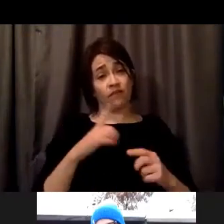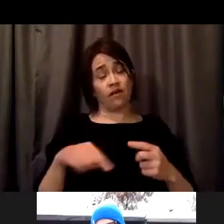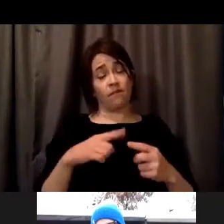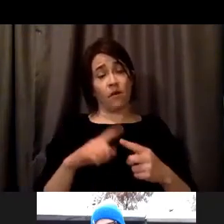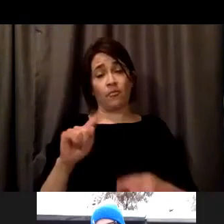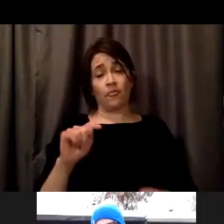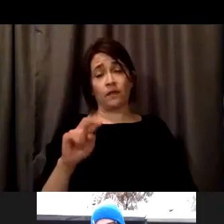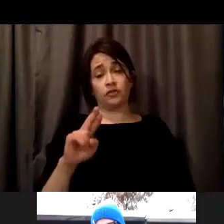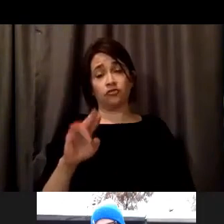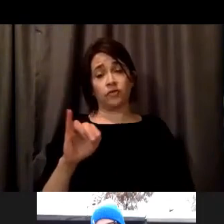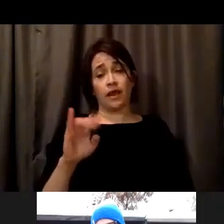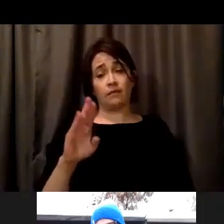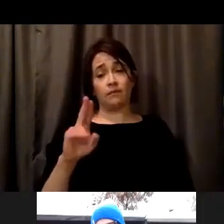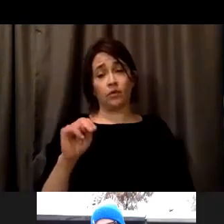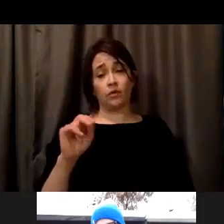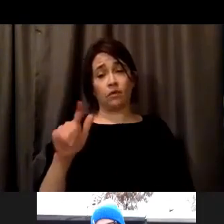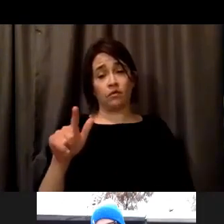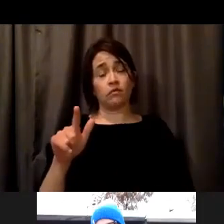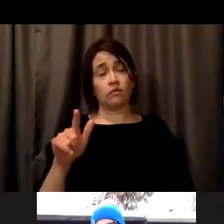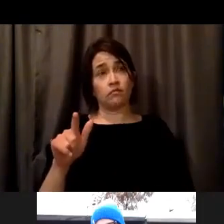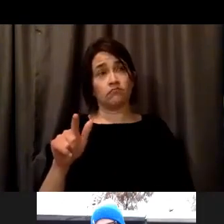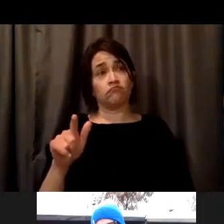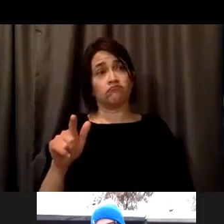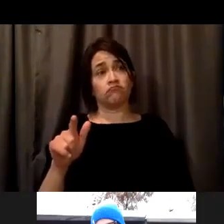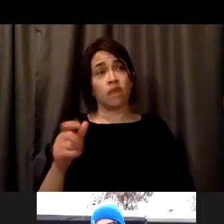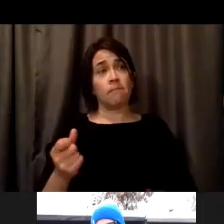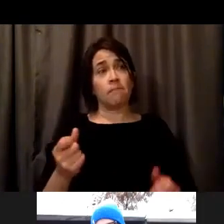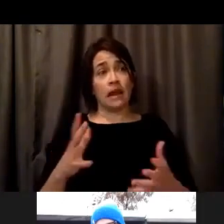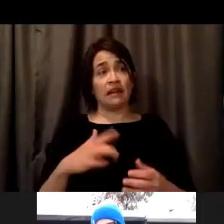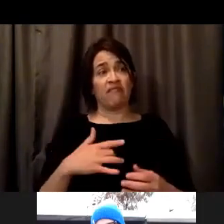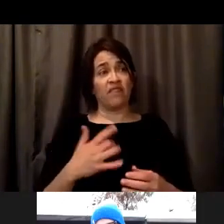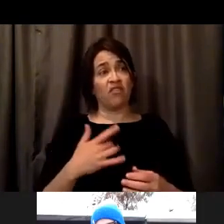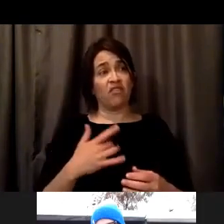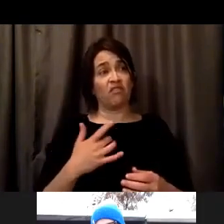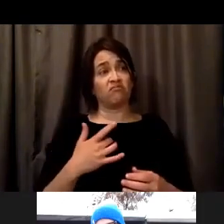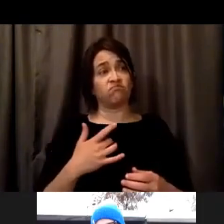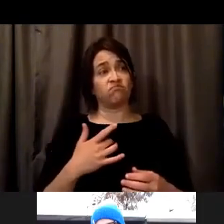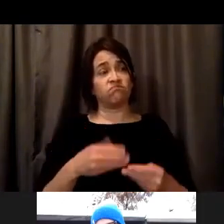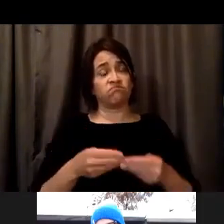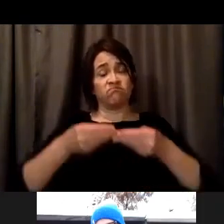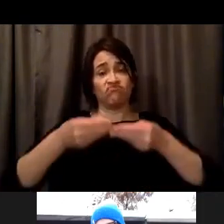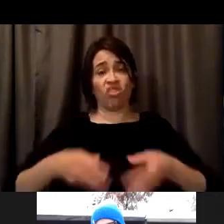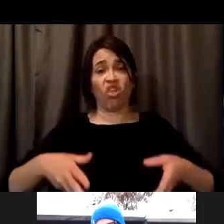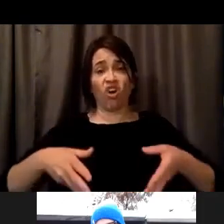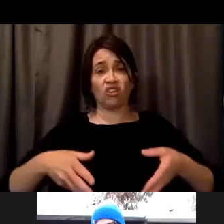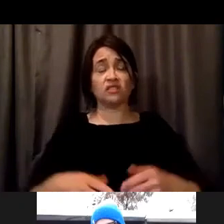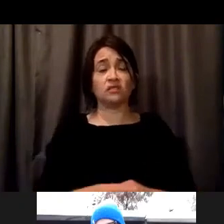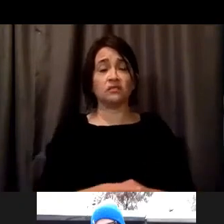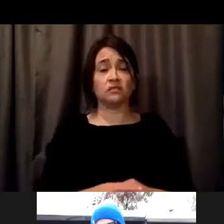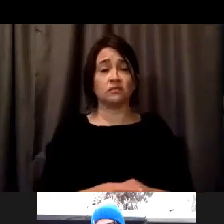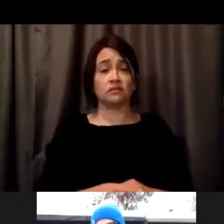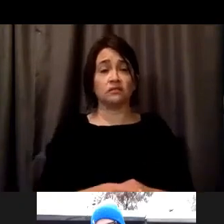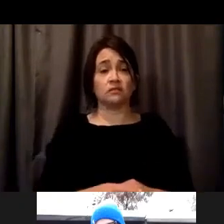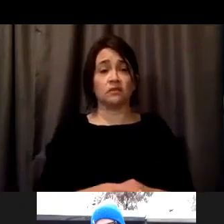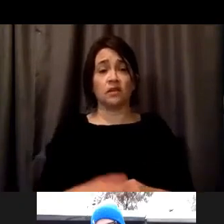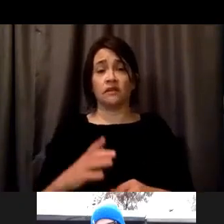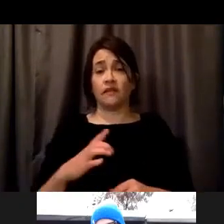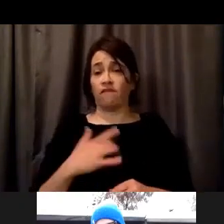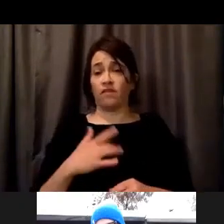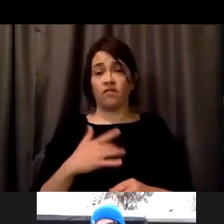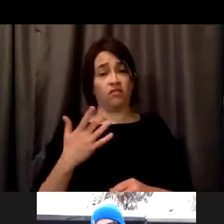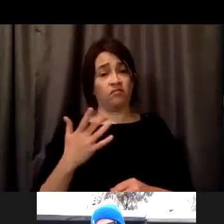today. Many feel that justice was not served and is not served.